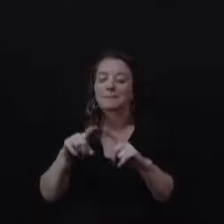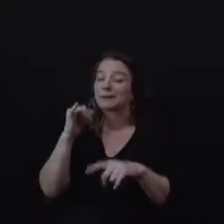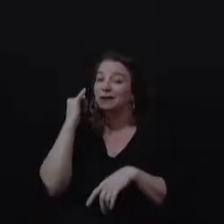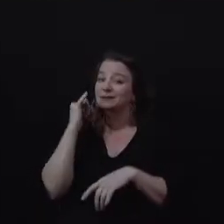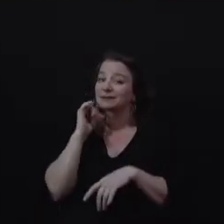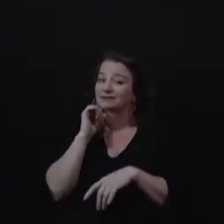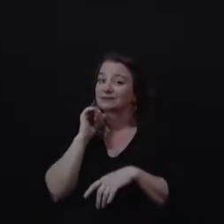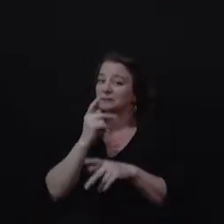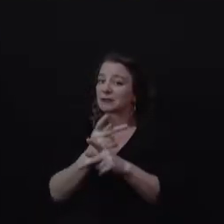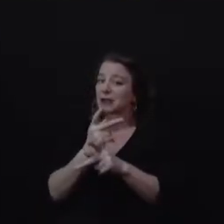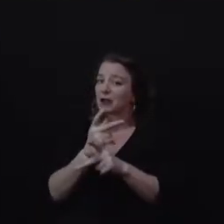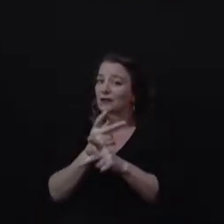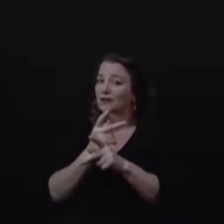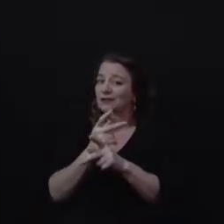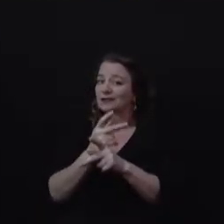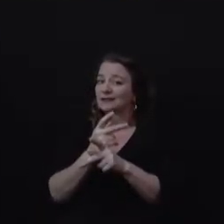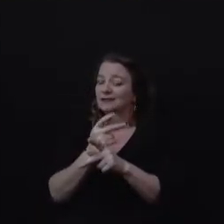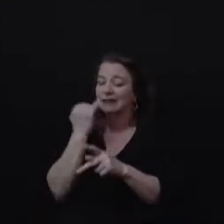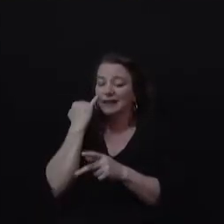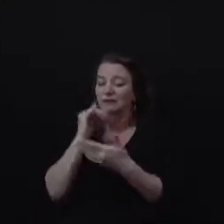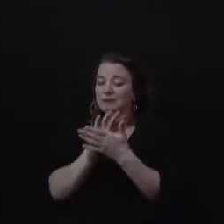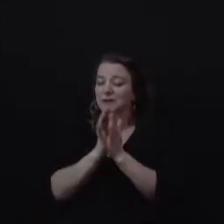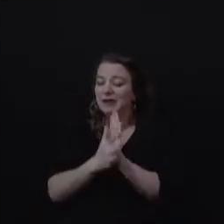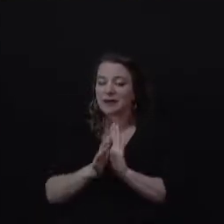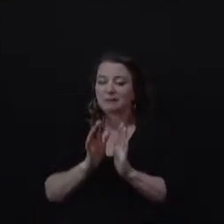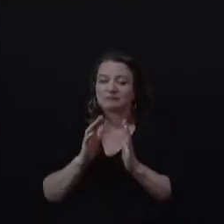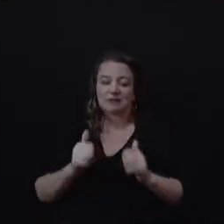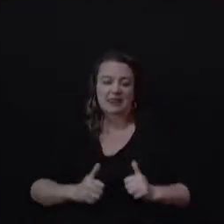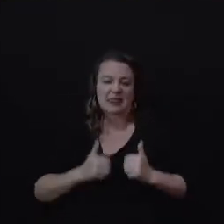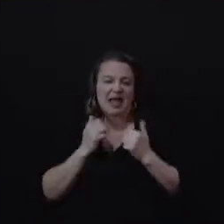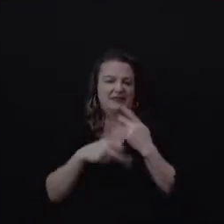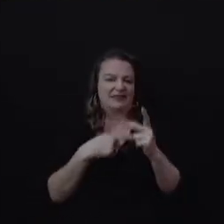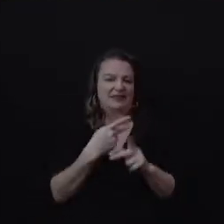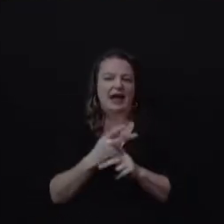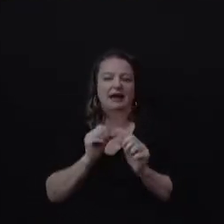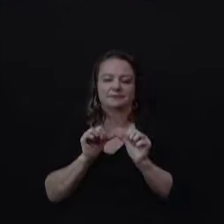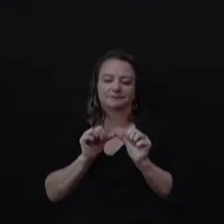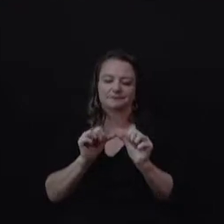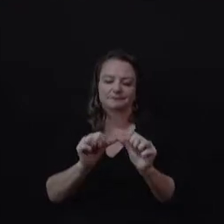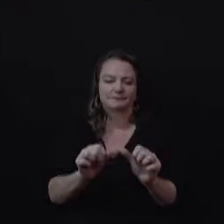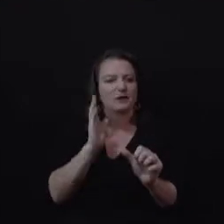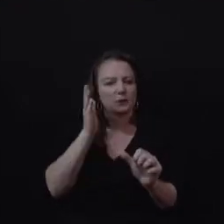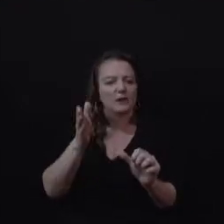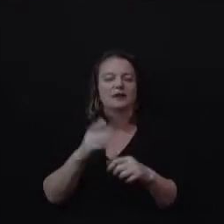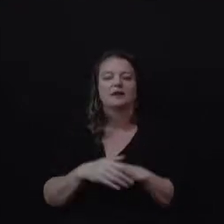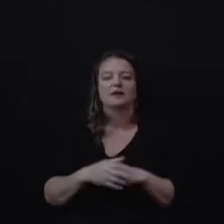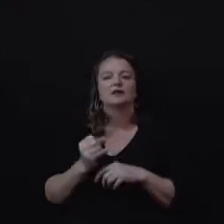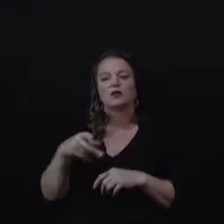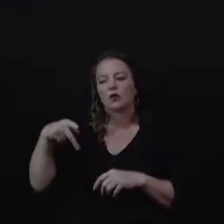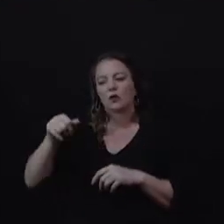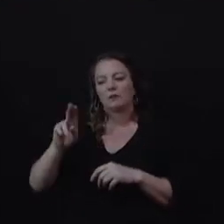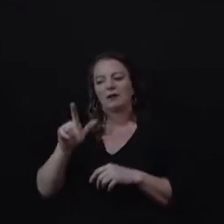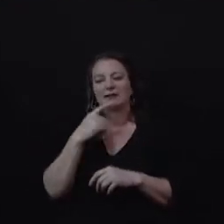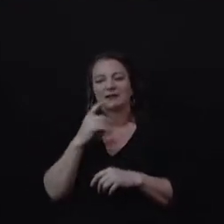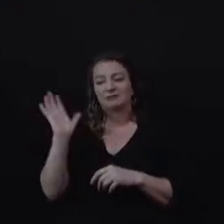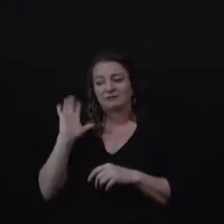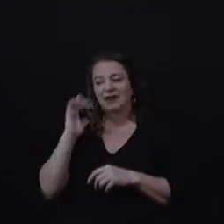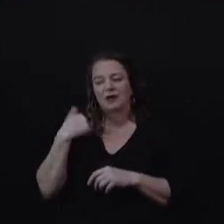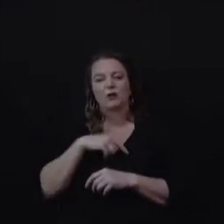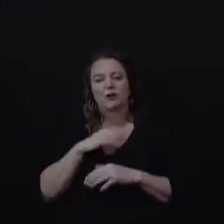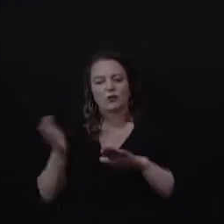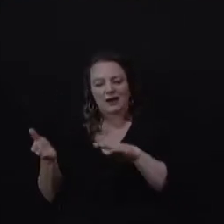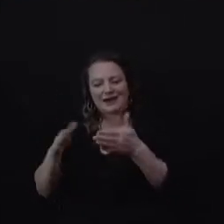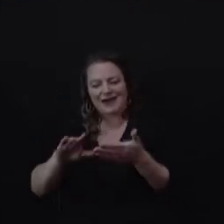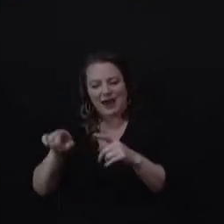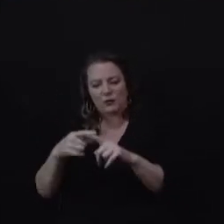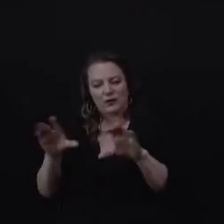living that way. It becomes a lifestyle. And Paul says, we were dead when we did it and when we